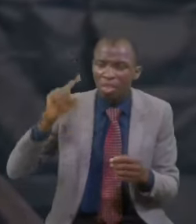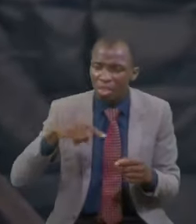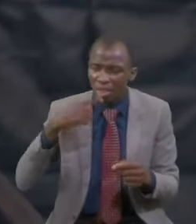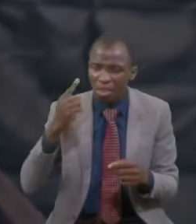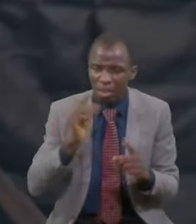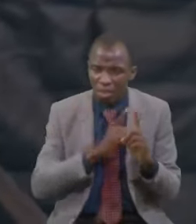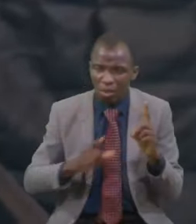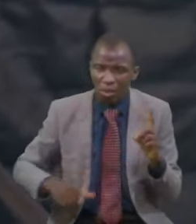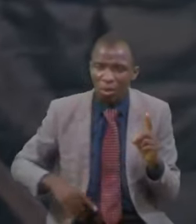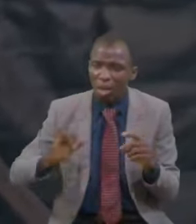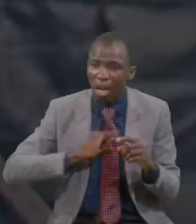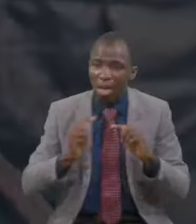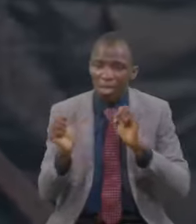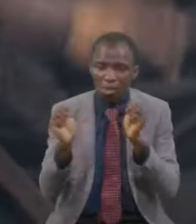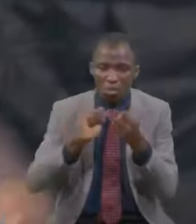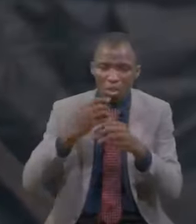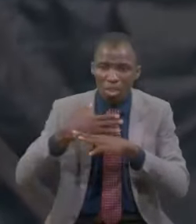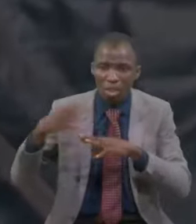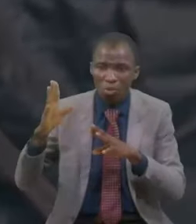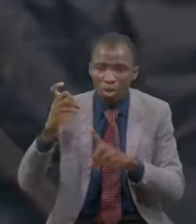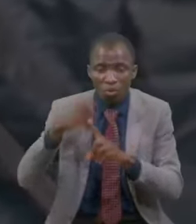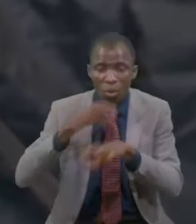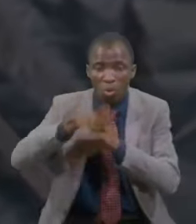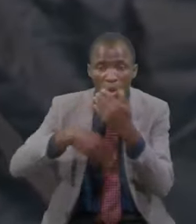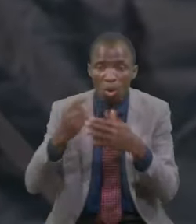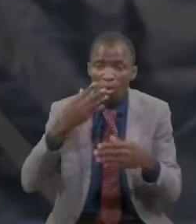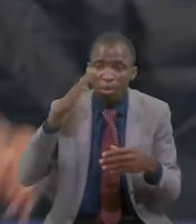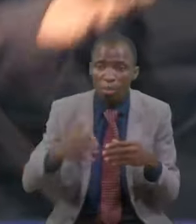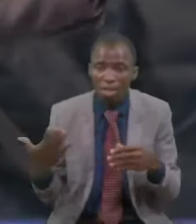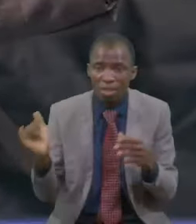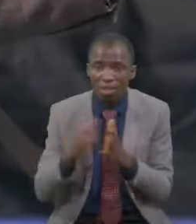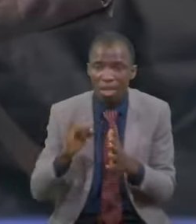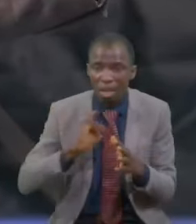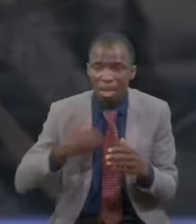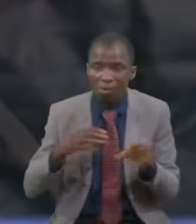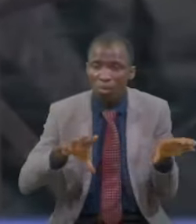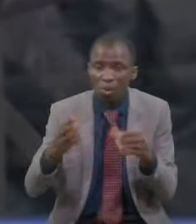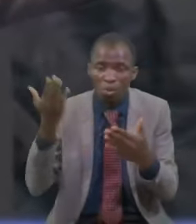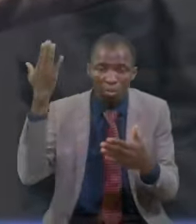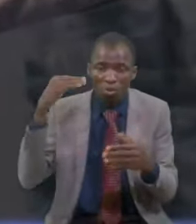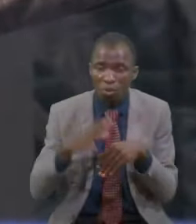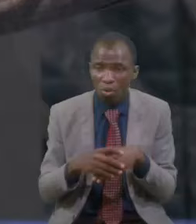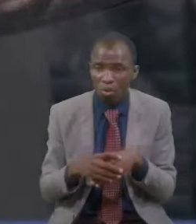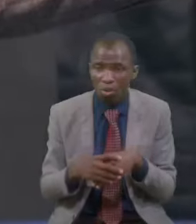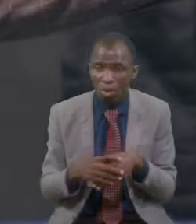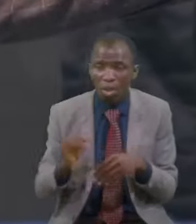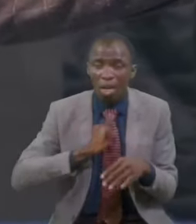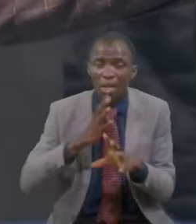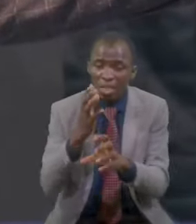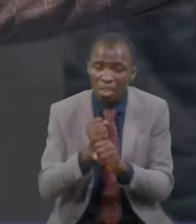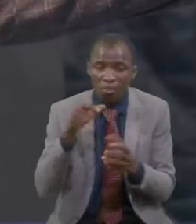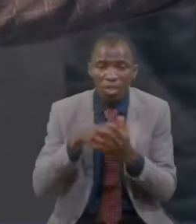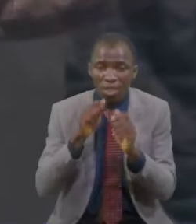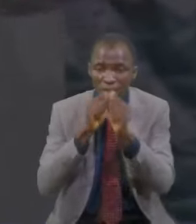away from all the bad things I've done before. I receive this gift of